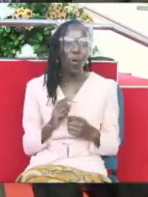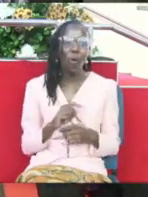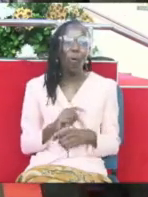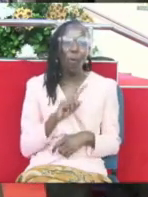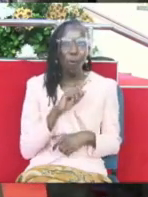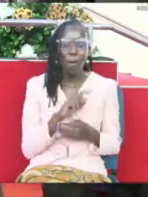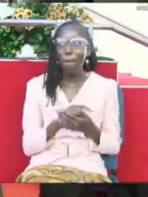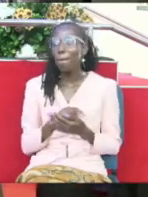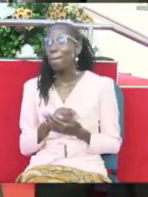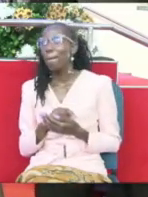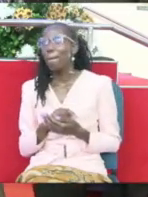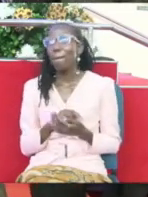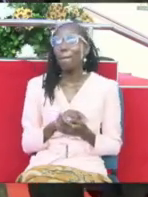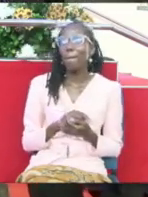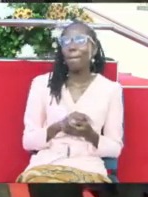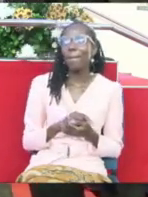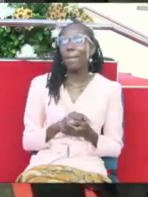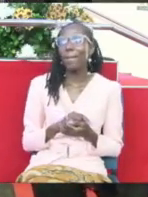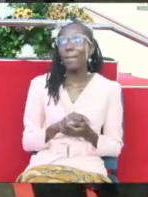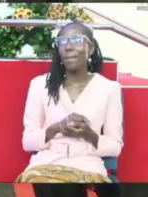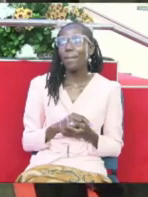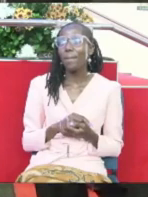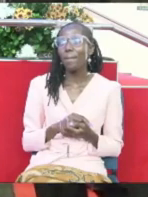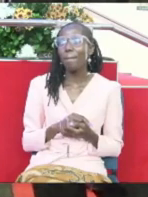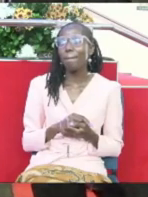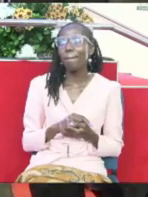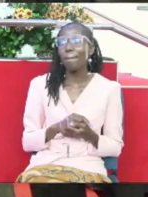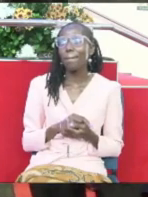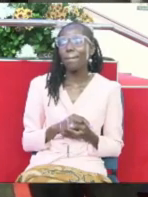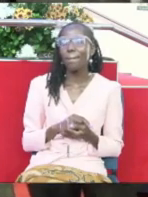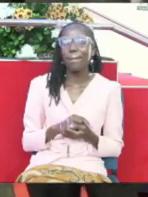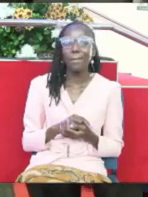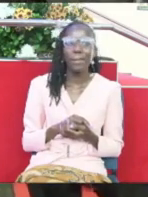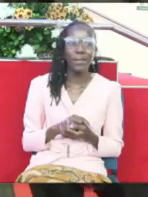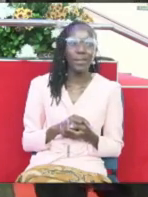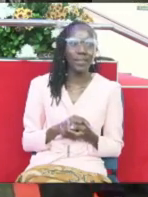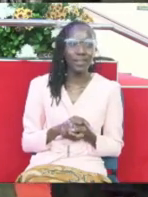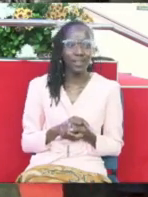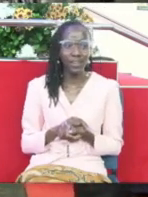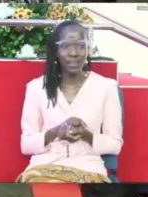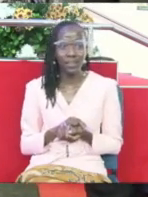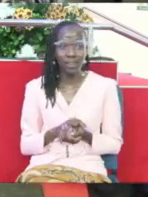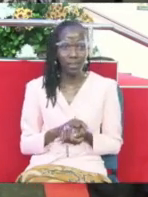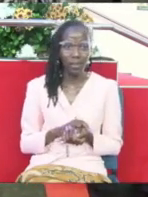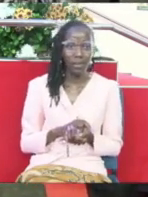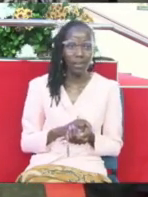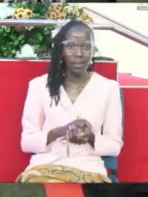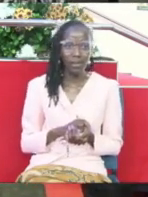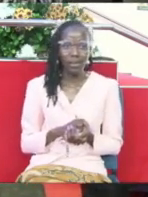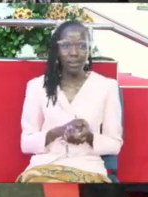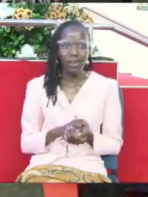this way and this way. Kwa sababu kwenye boma, nyumba ya mama huwa pale, lakini wana wanajenga wakizingira nyumba. Depending on the